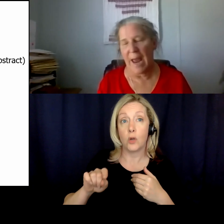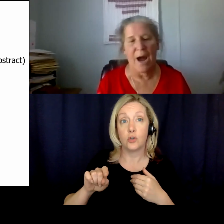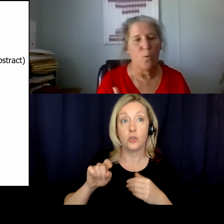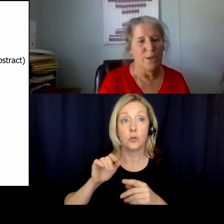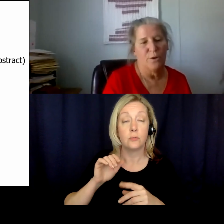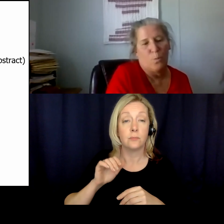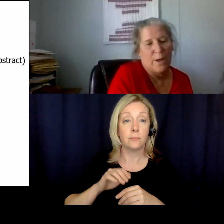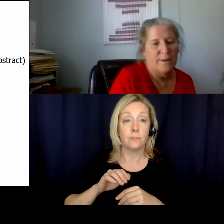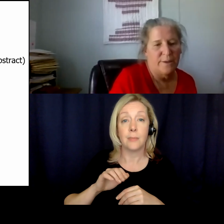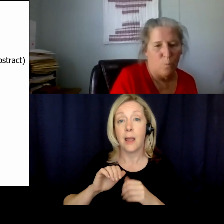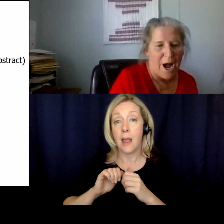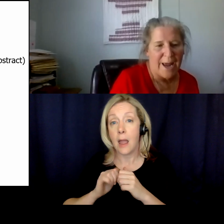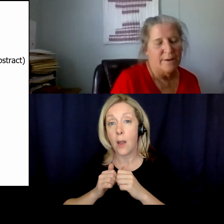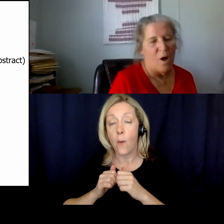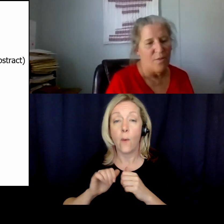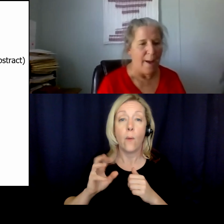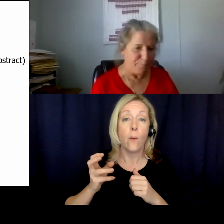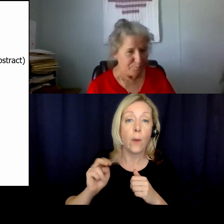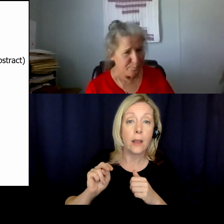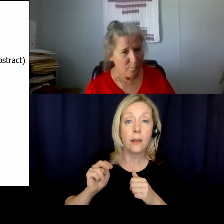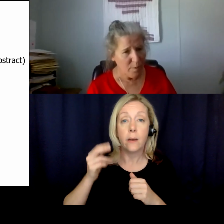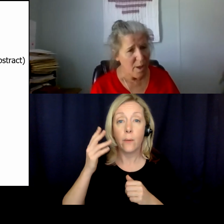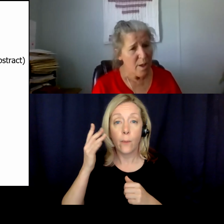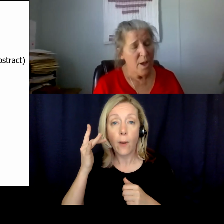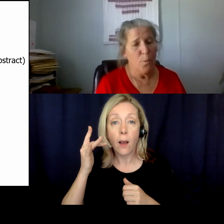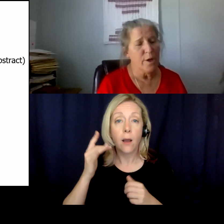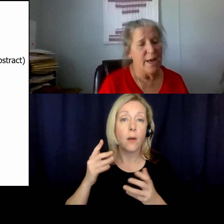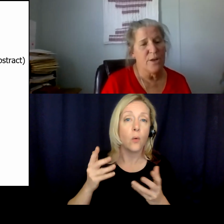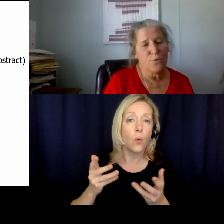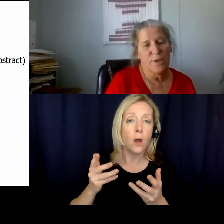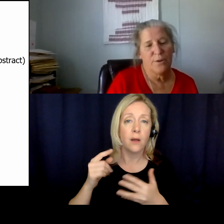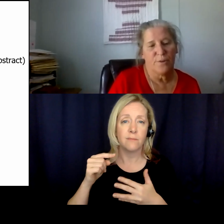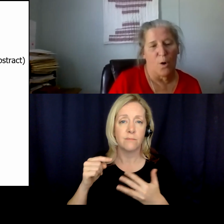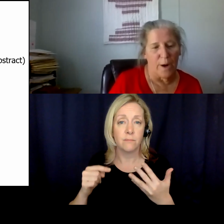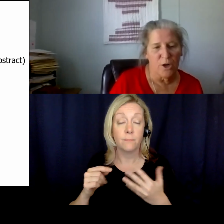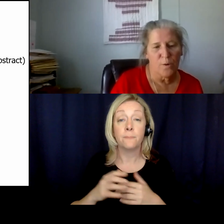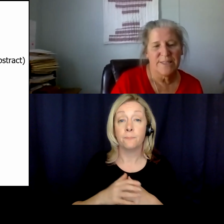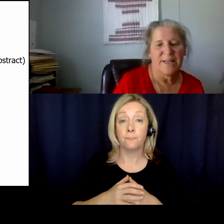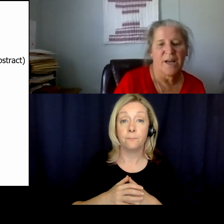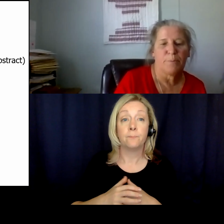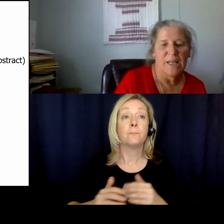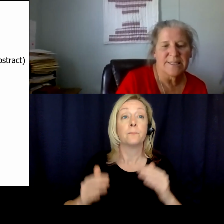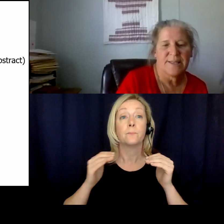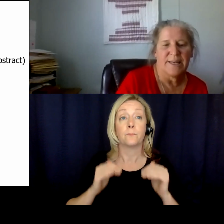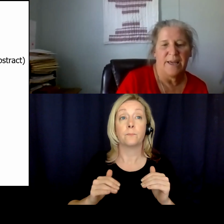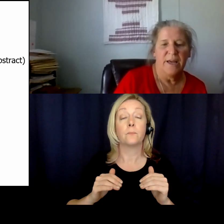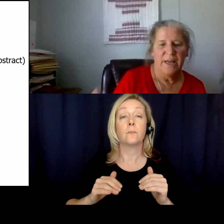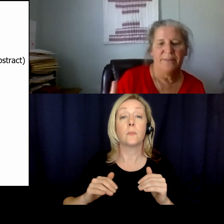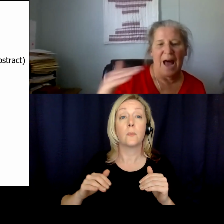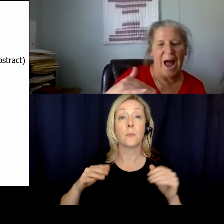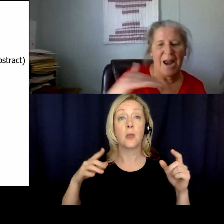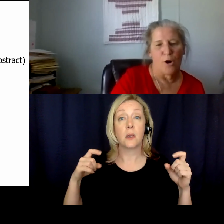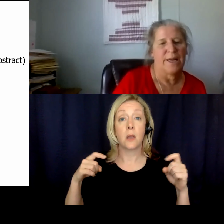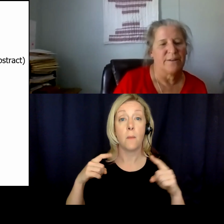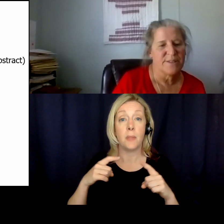on that how and when and why and all that. We're going to introduce or increase the complexity,